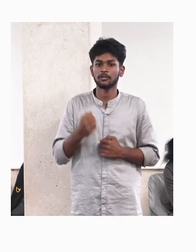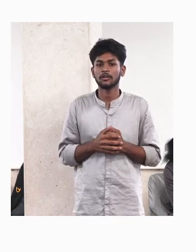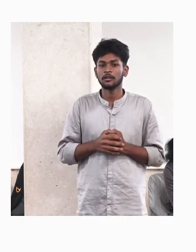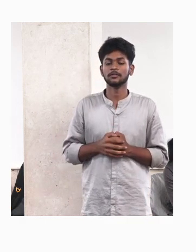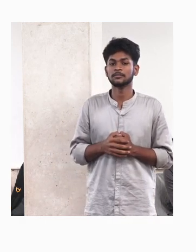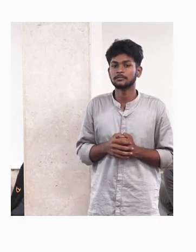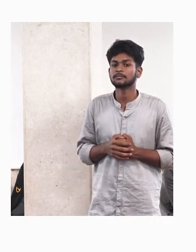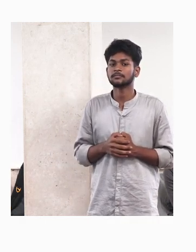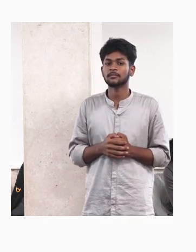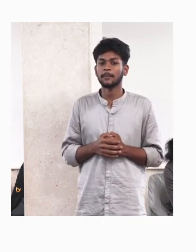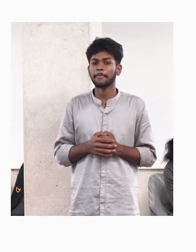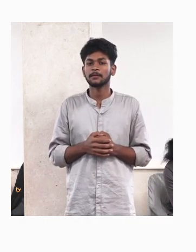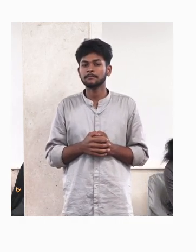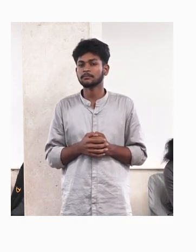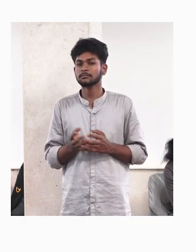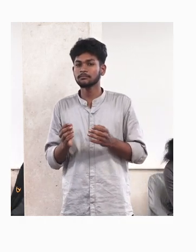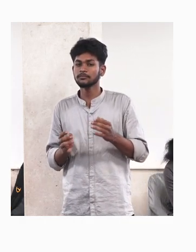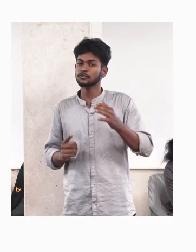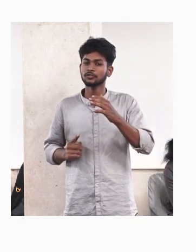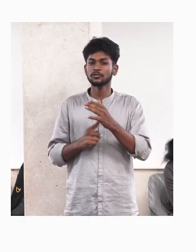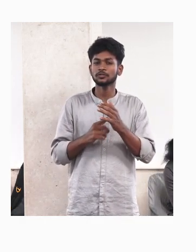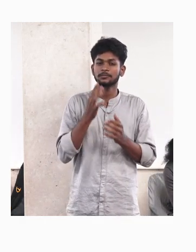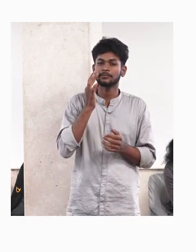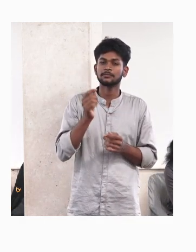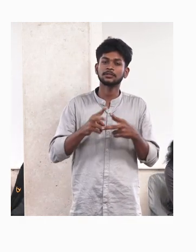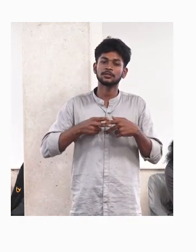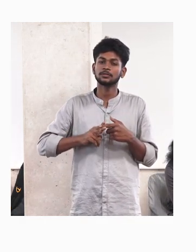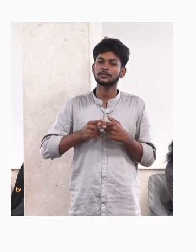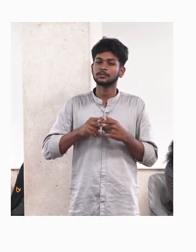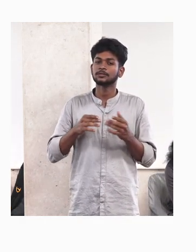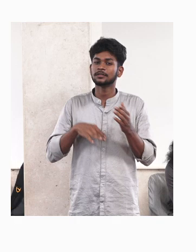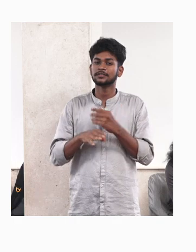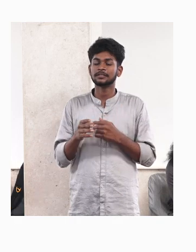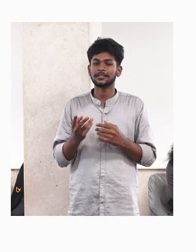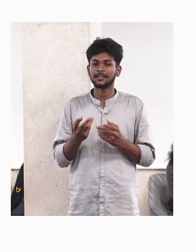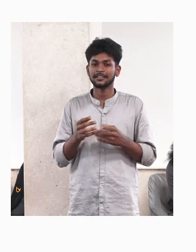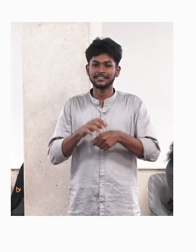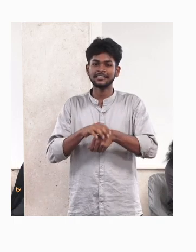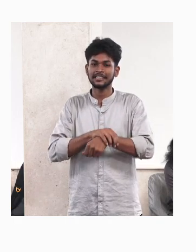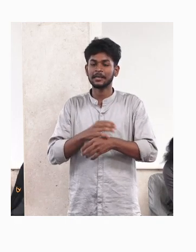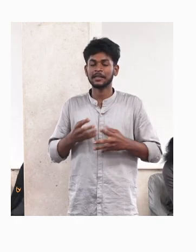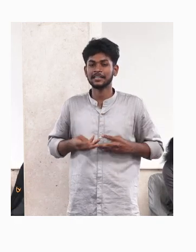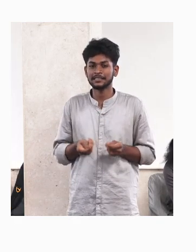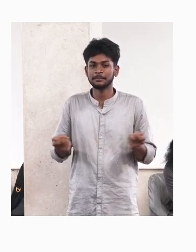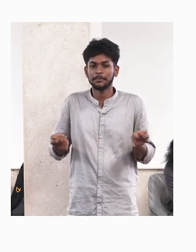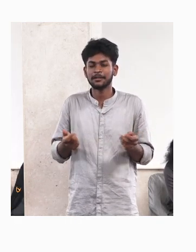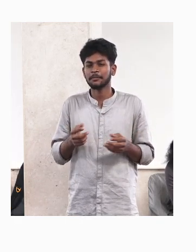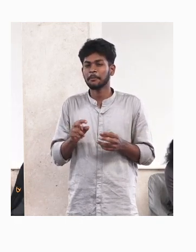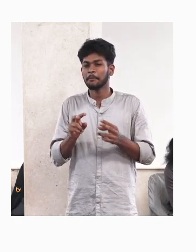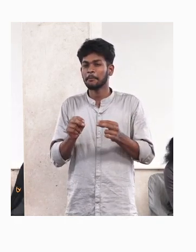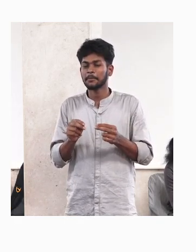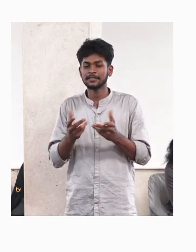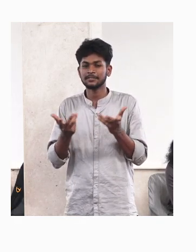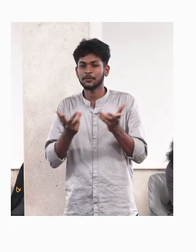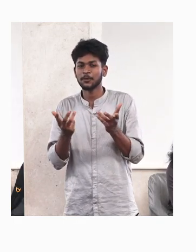So the main tool is the setting is the treatment meeting. This is another very